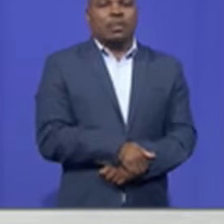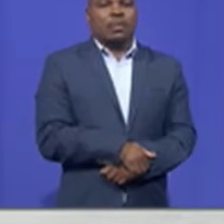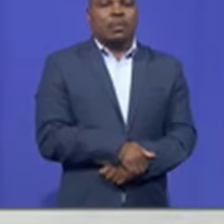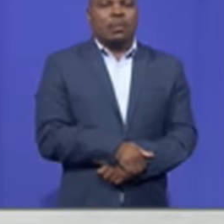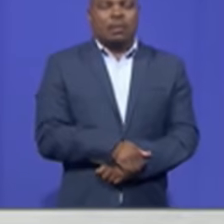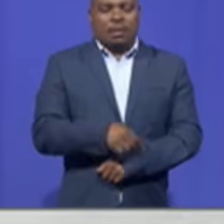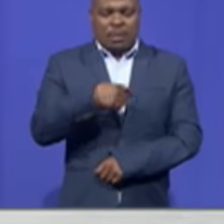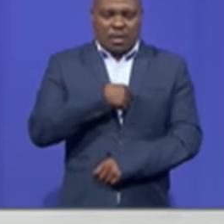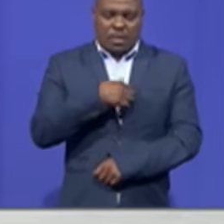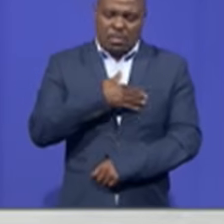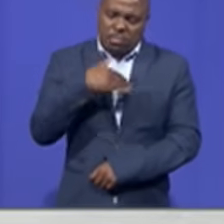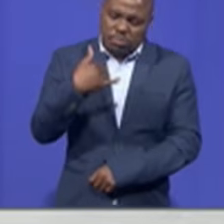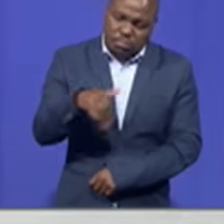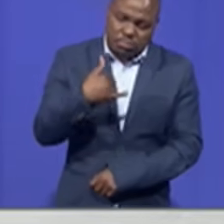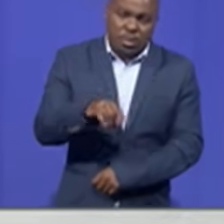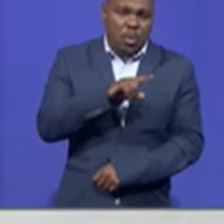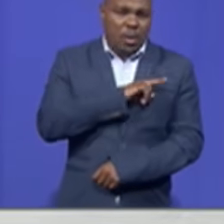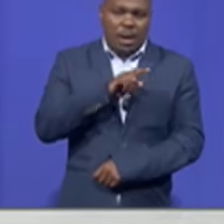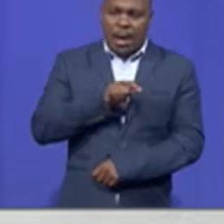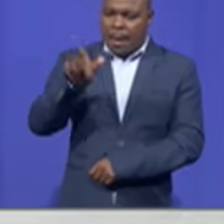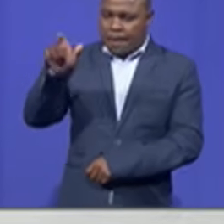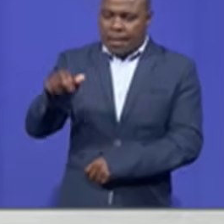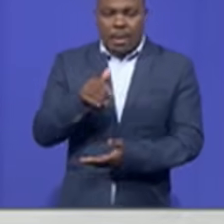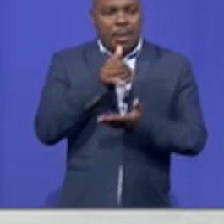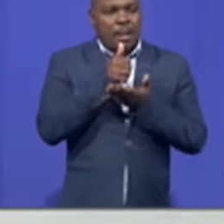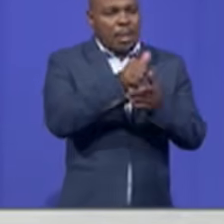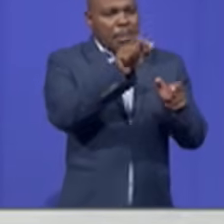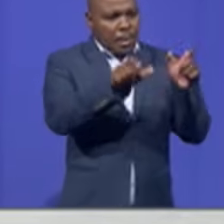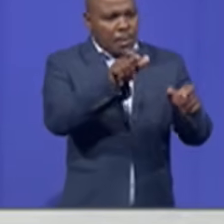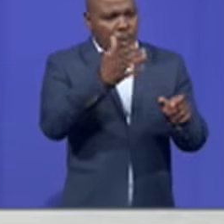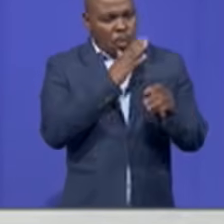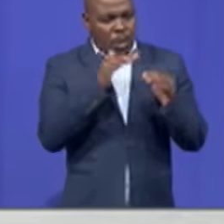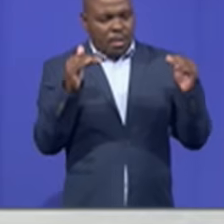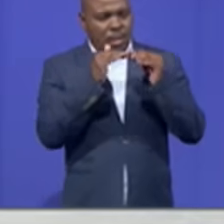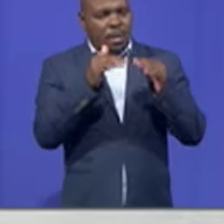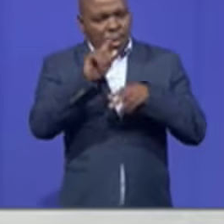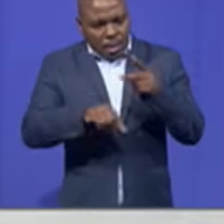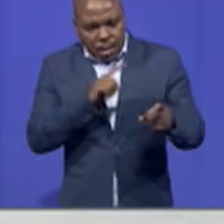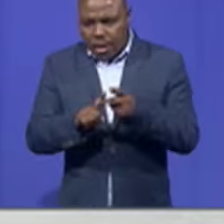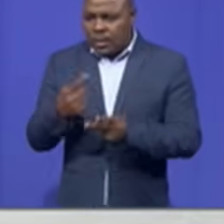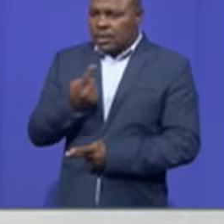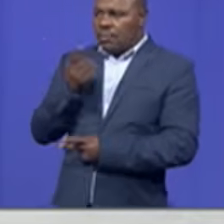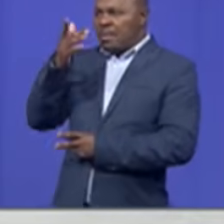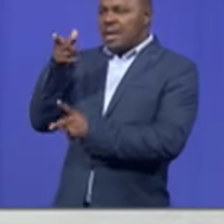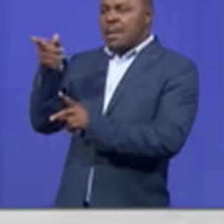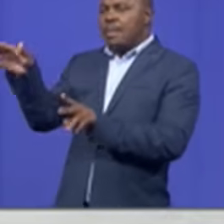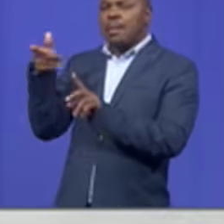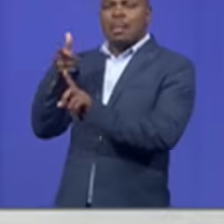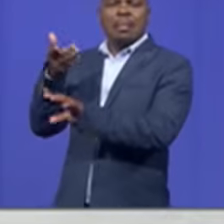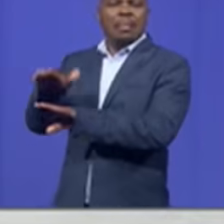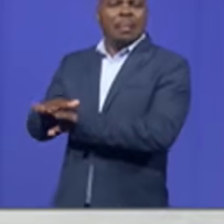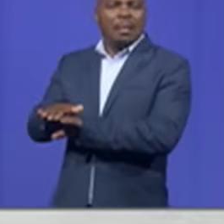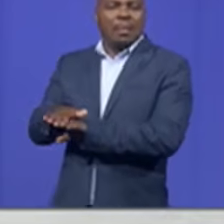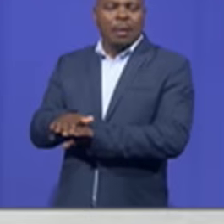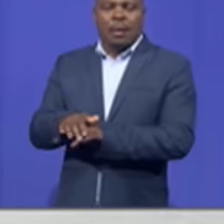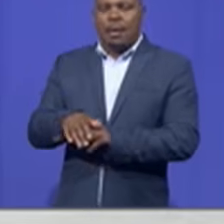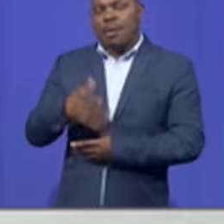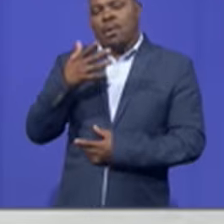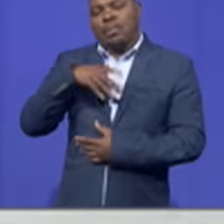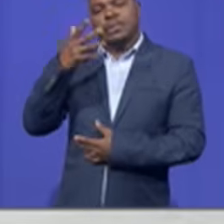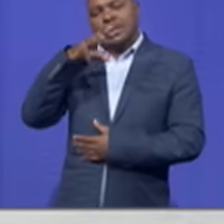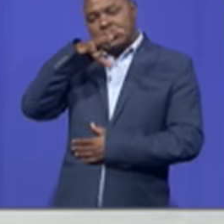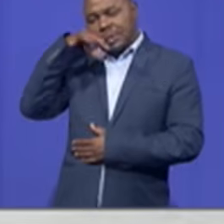Ke utlwa botlhoko thata fa motho a thusa batho a batla bosiamisi mme a tlhokafala ka setlhogo a moya wa ga Rre Molosankwe